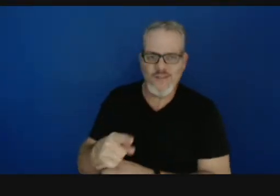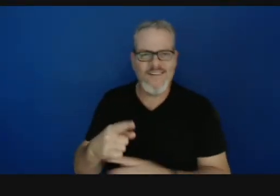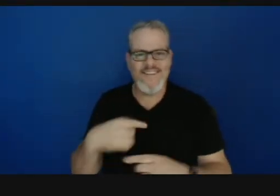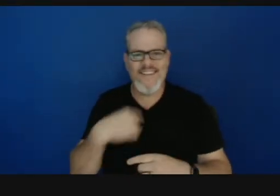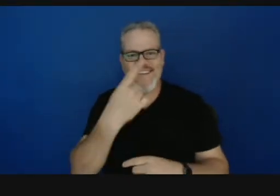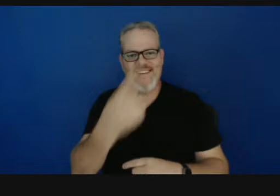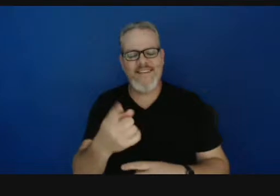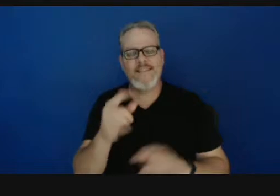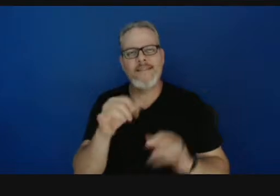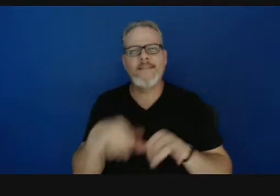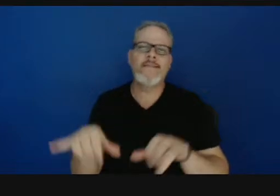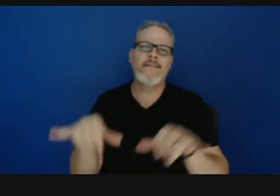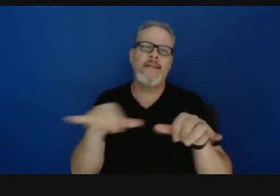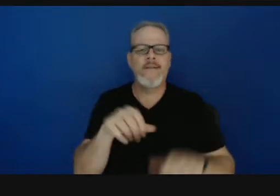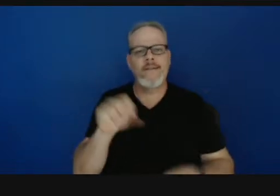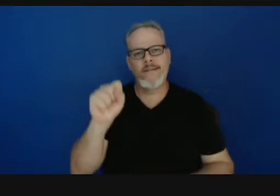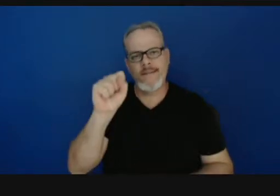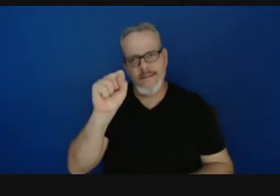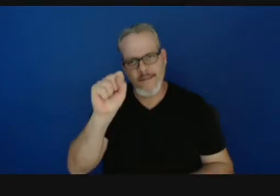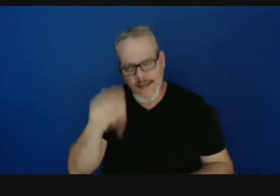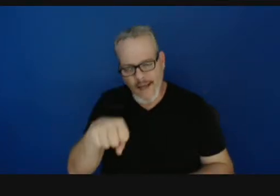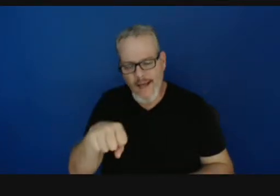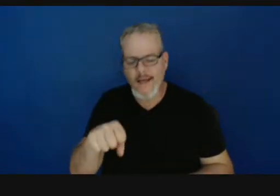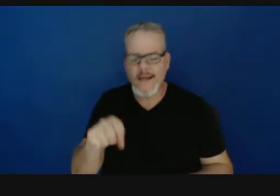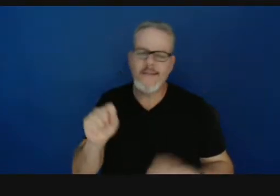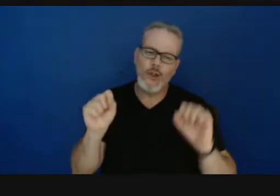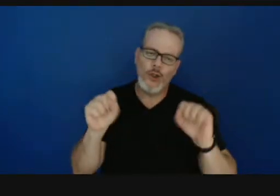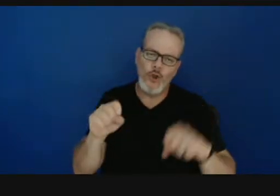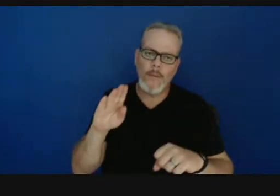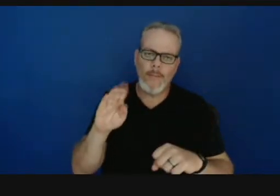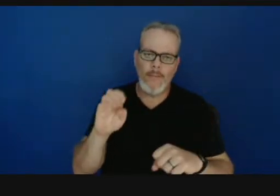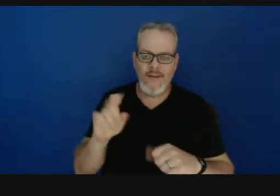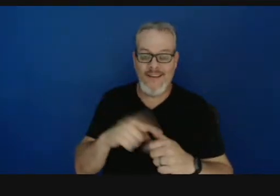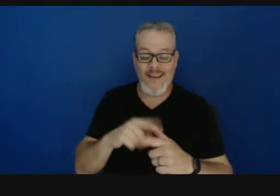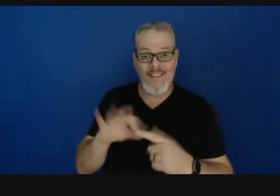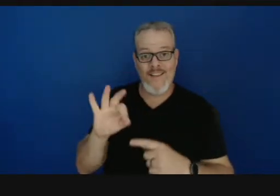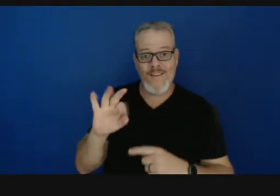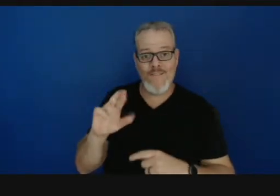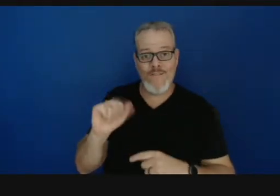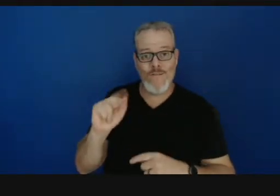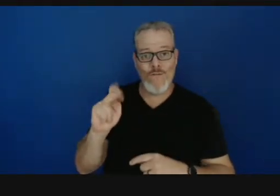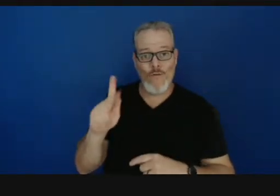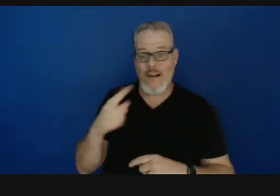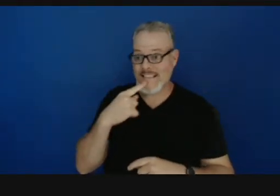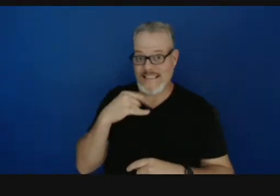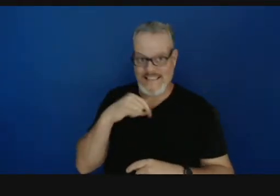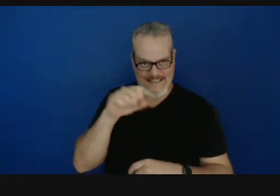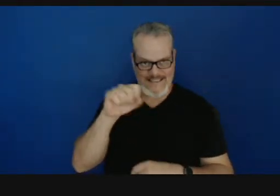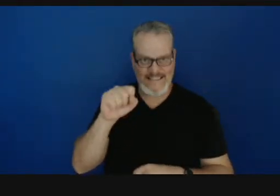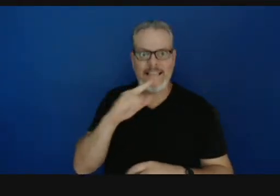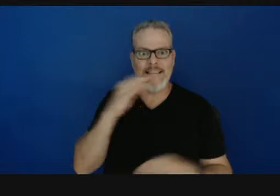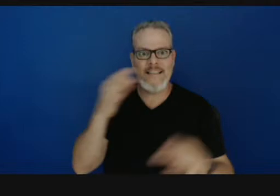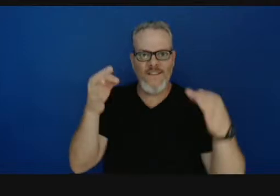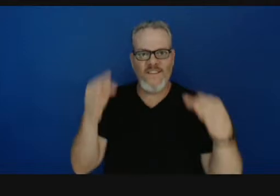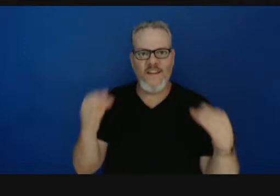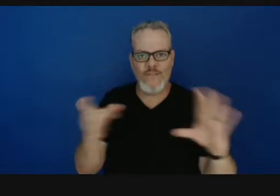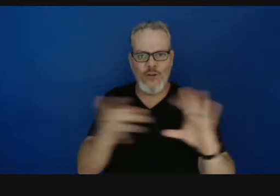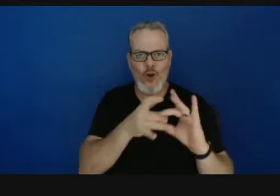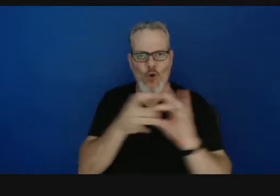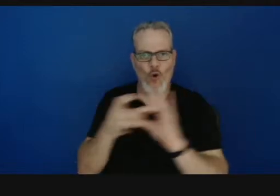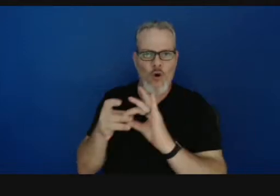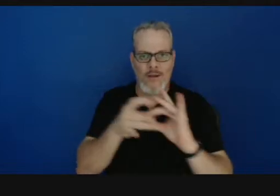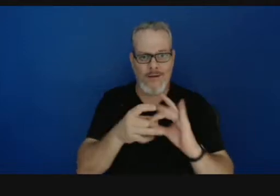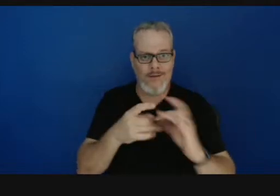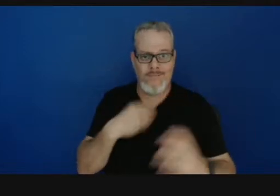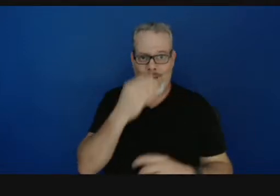Yes, they could be. The evidence suggests, and then Frank just follows it up as like, "Yeah, they're definitely correlated. I'm just gonna say it. Like I'm